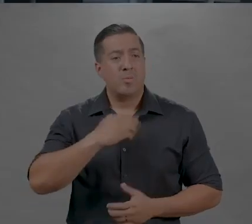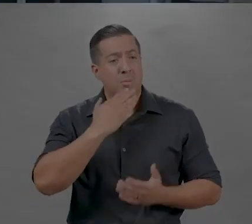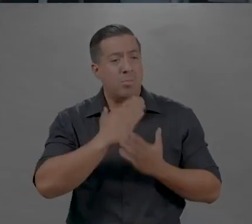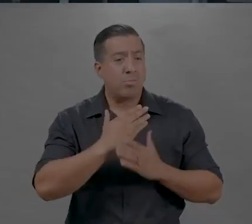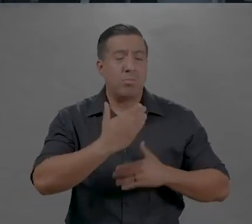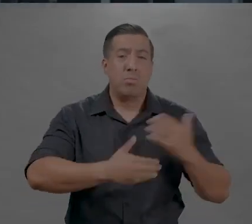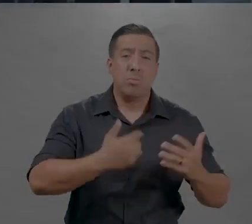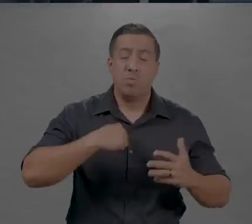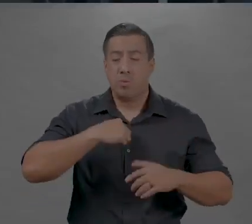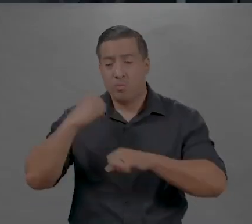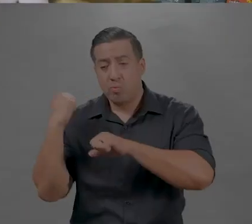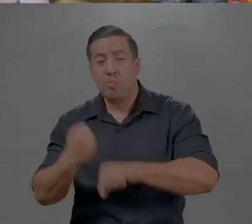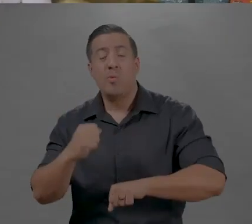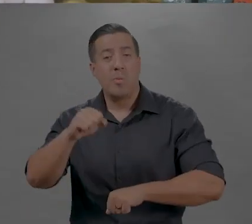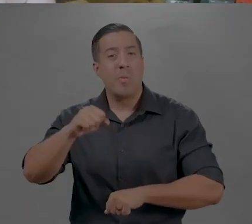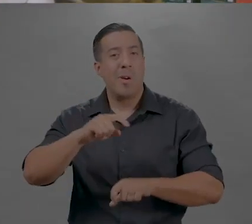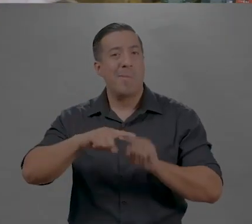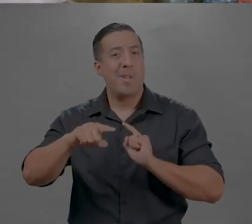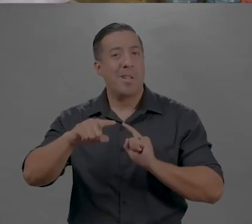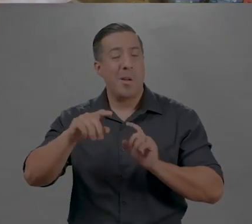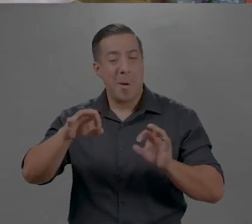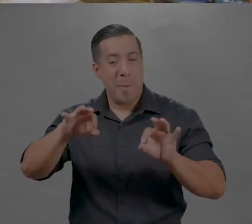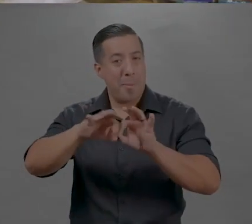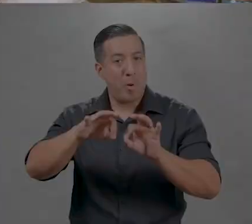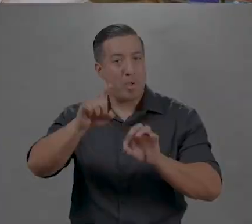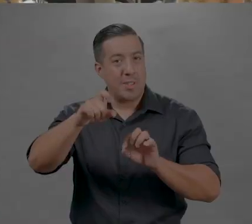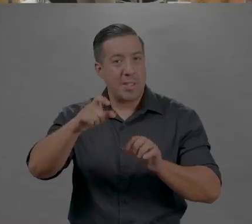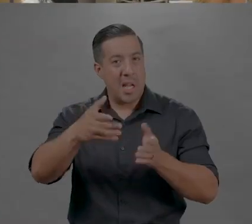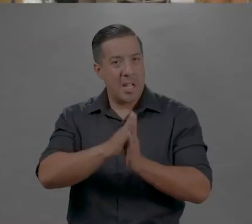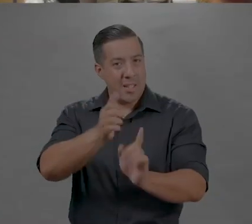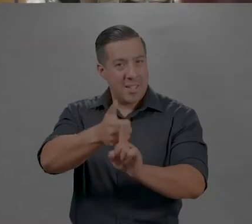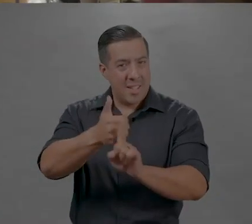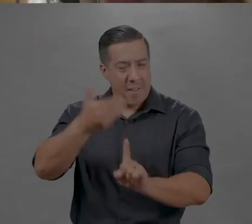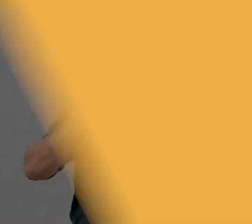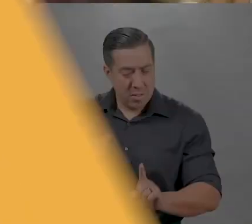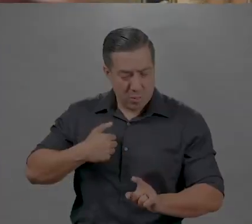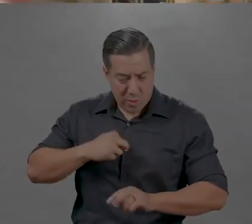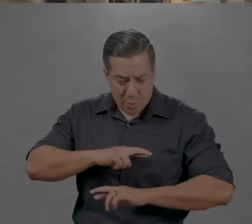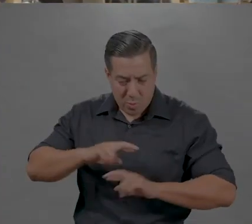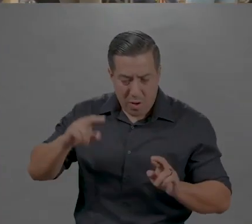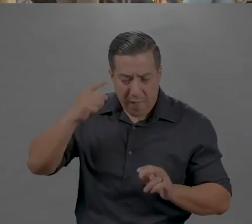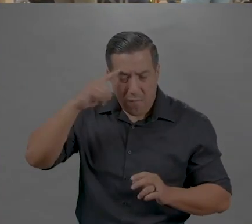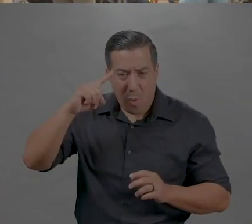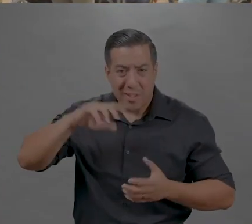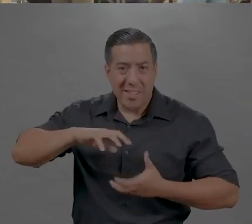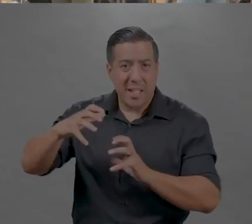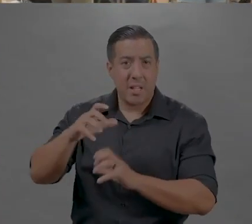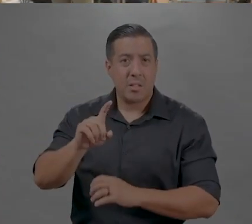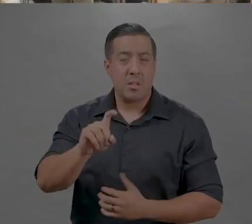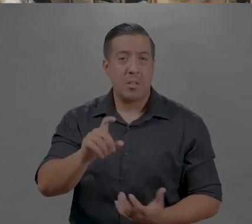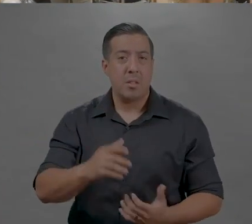As good as we are, as strong as we are, it's never been more important to ask ourselves, are we ready for a